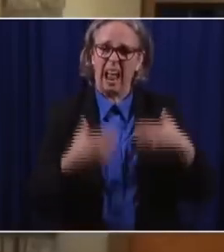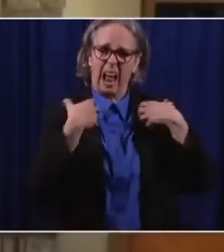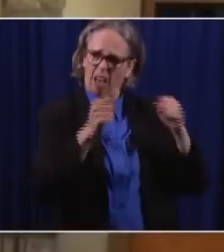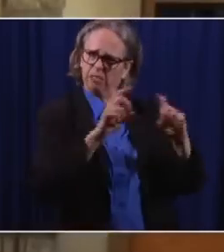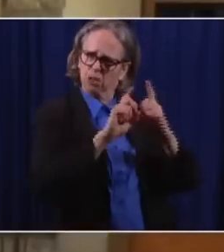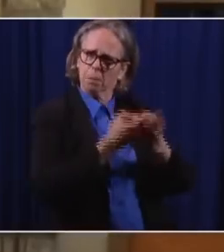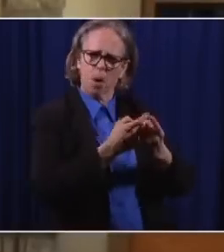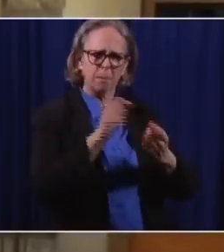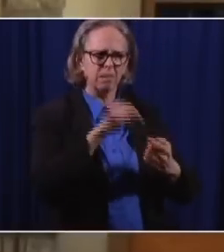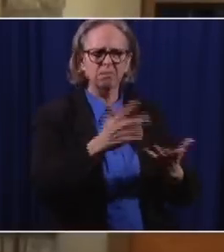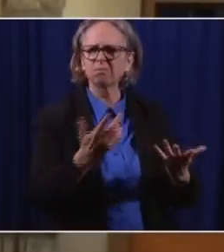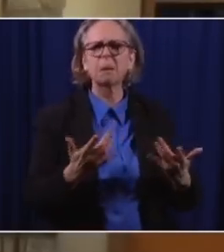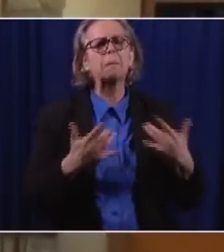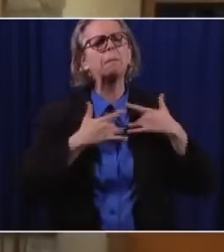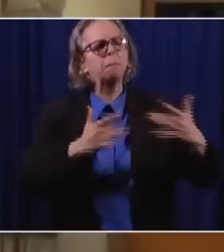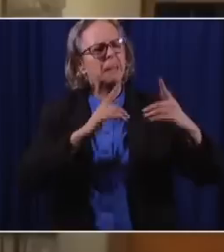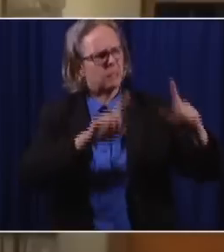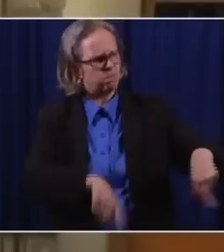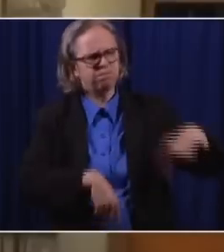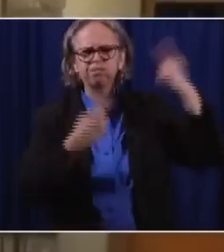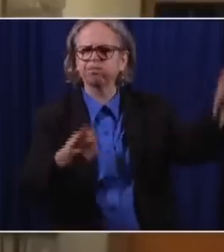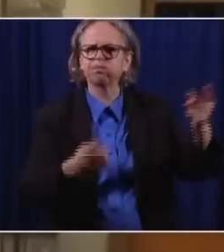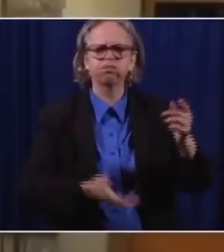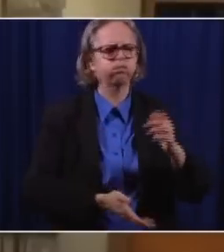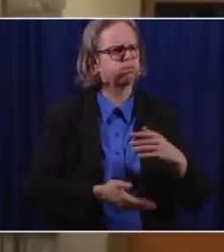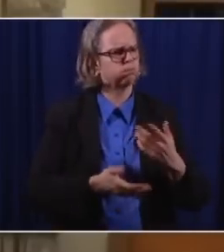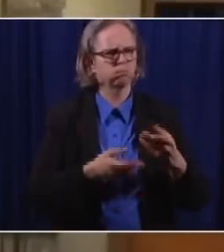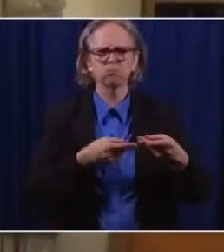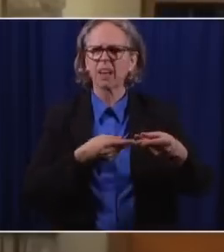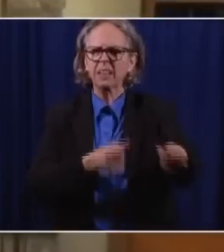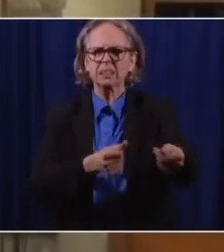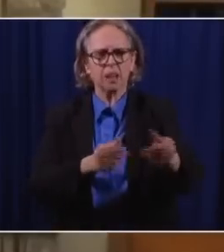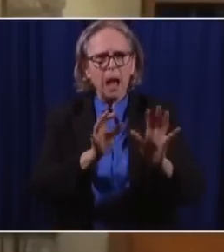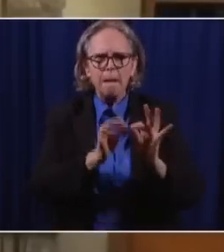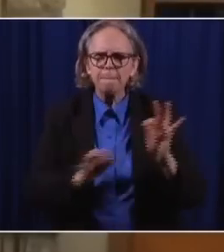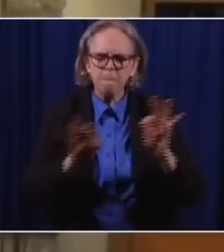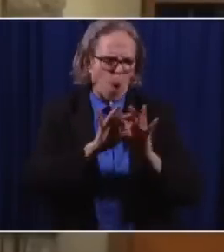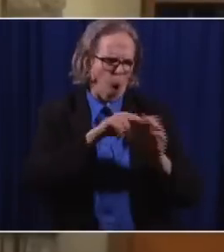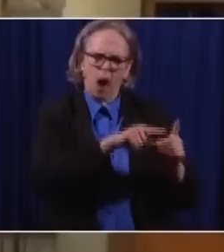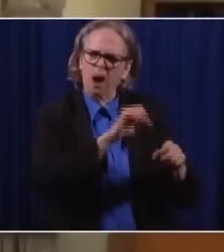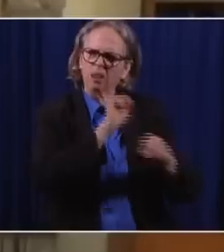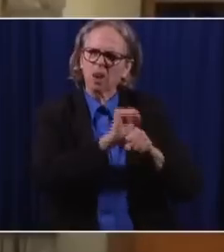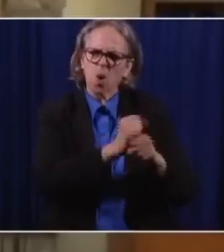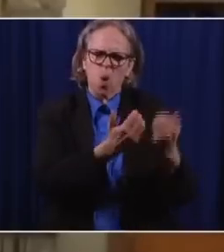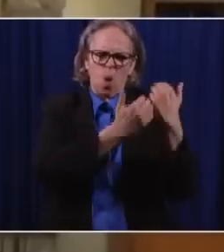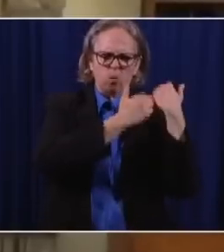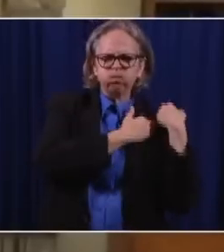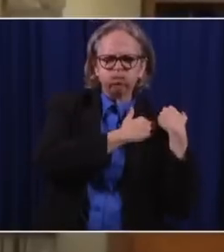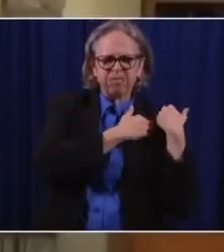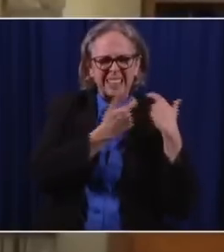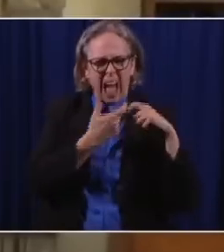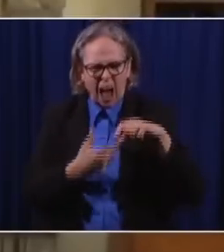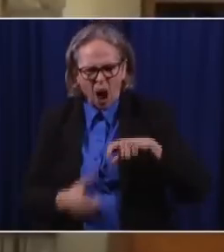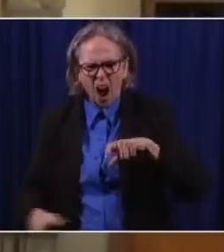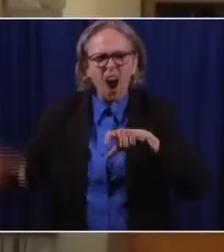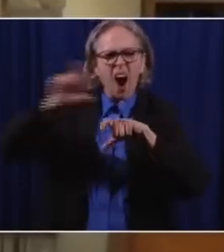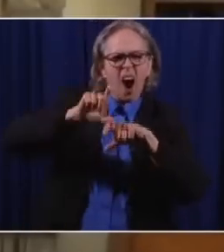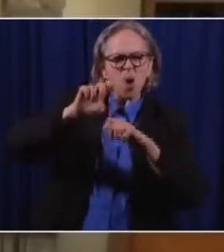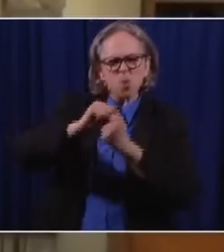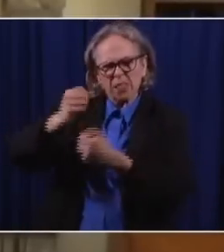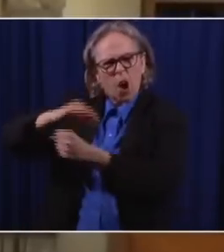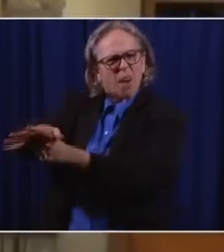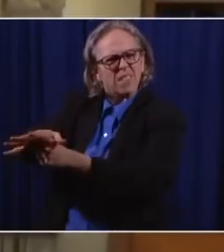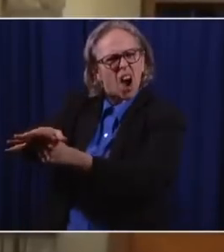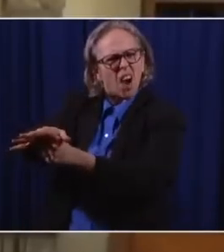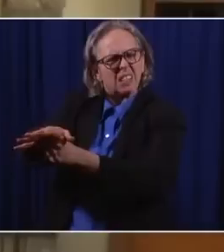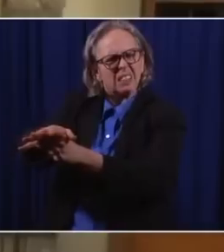all Ohioans. But the other is fighting the pandemic along with their partners at the local health